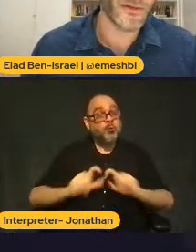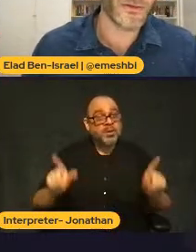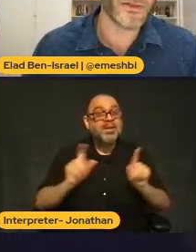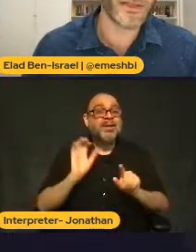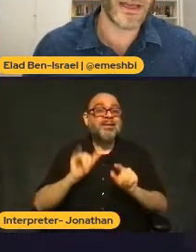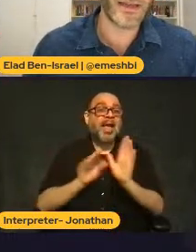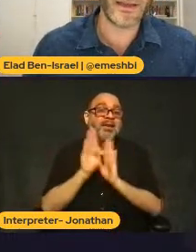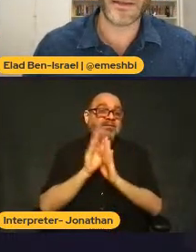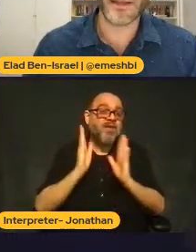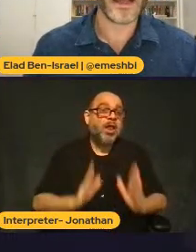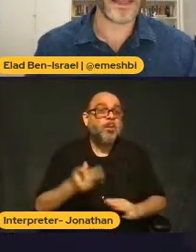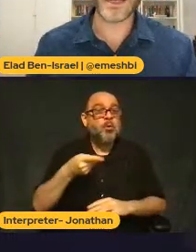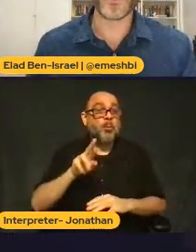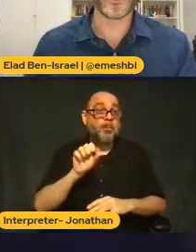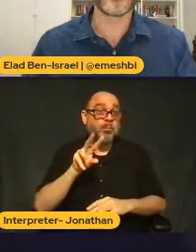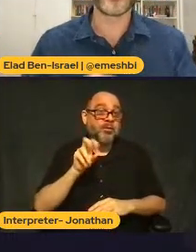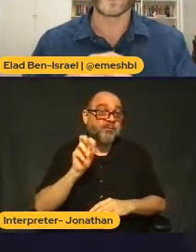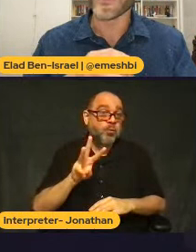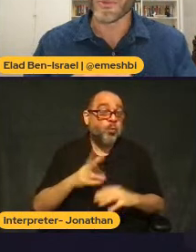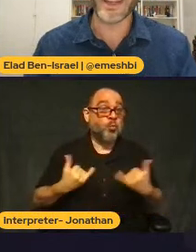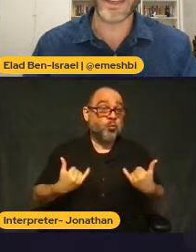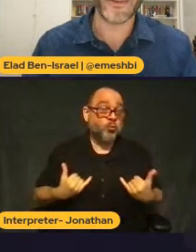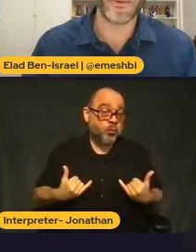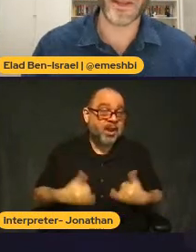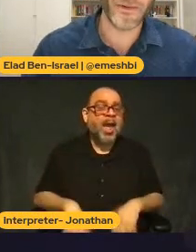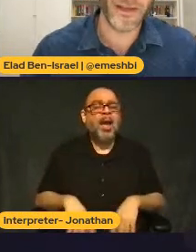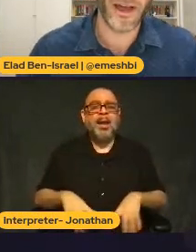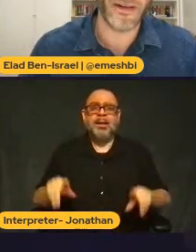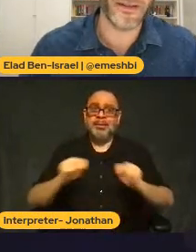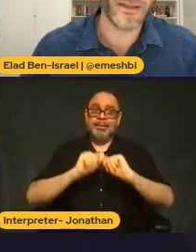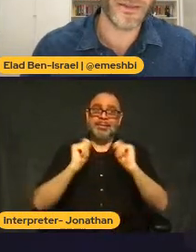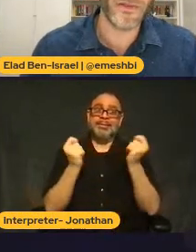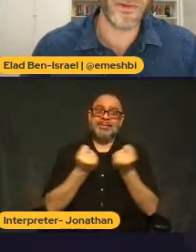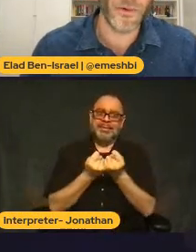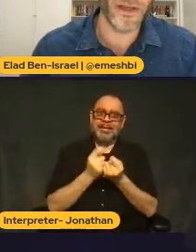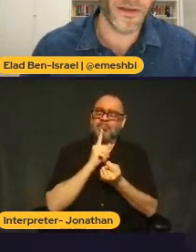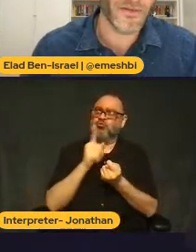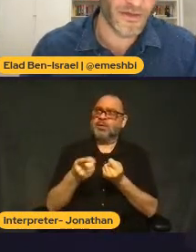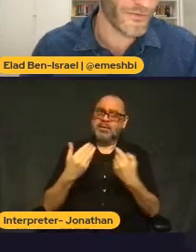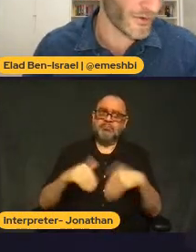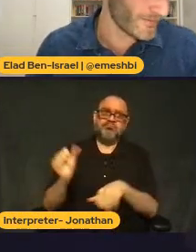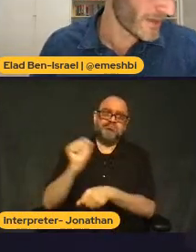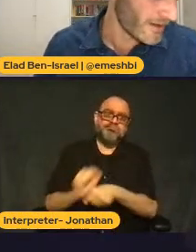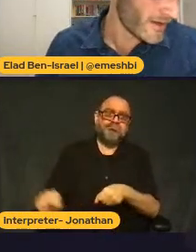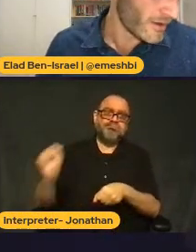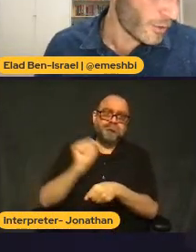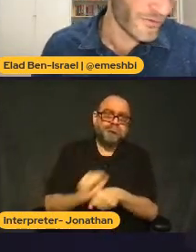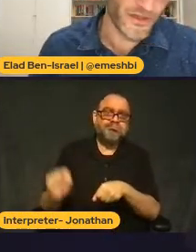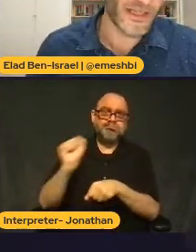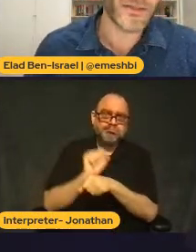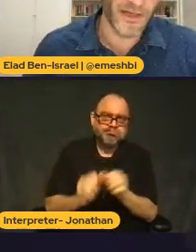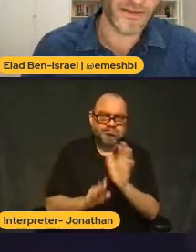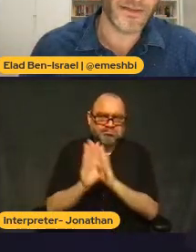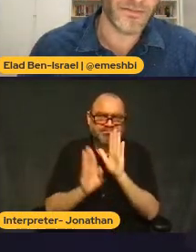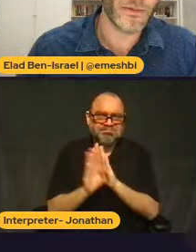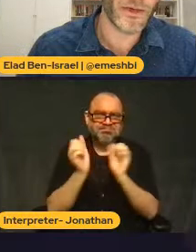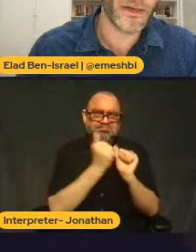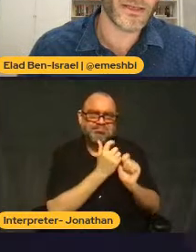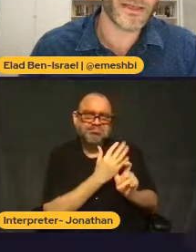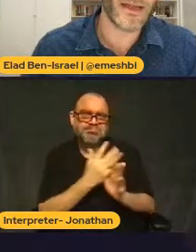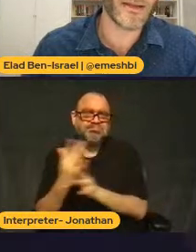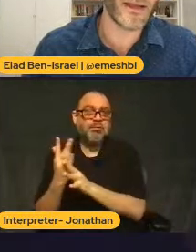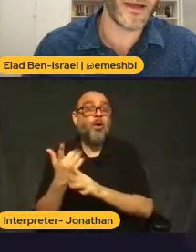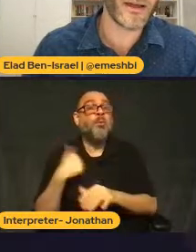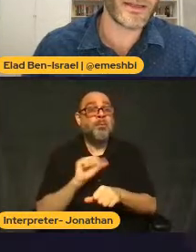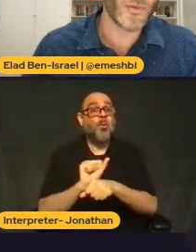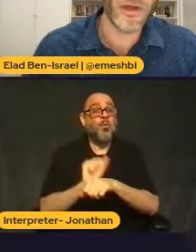of V2 today, and the team worked really hard on this. We've been working on V2 for over 6 months, to be